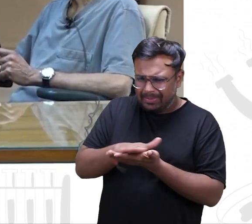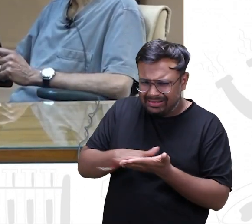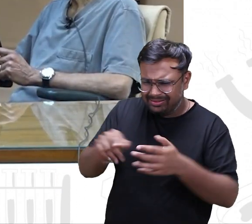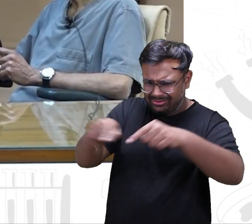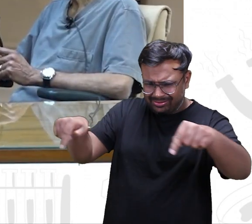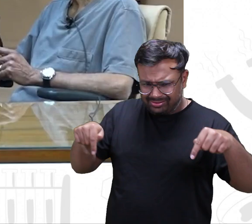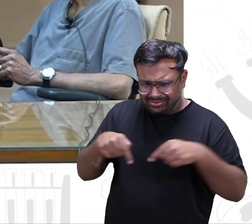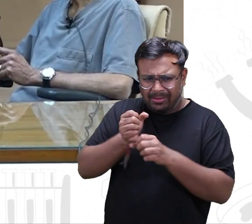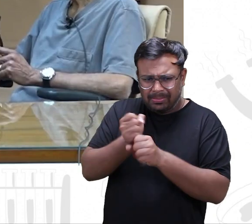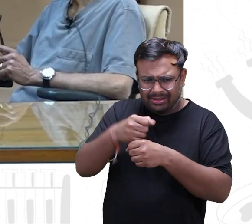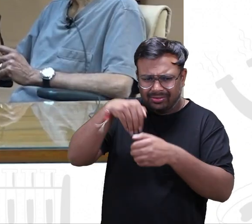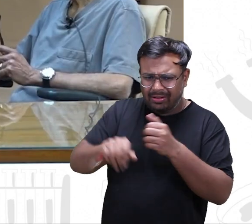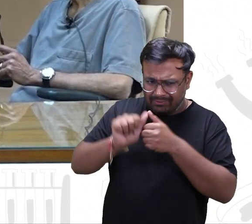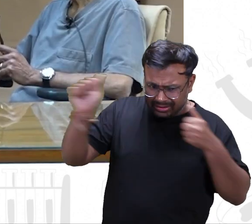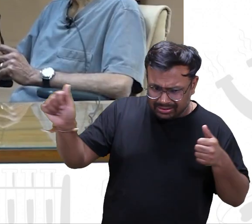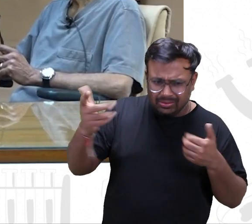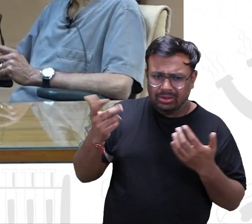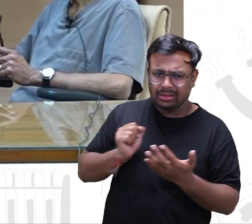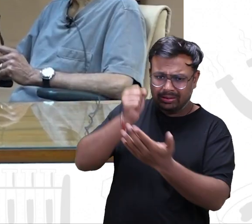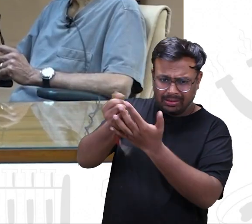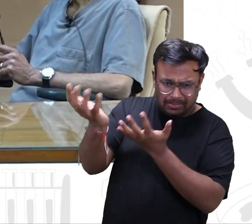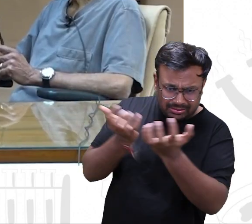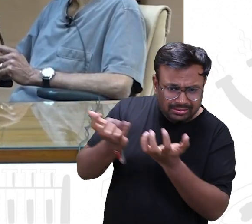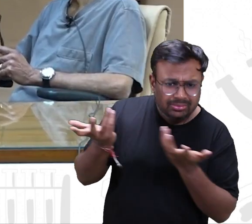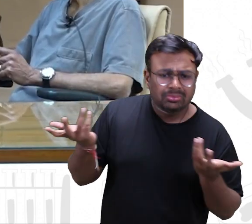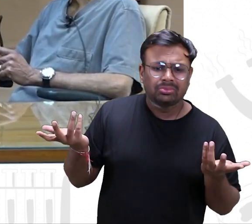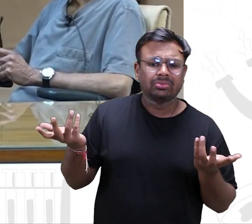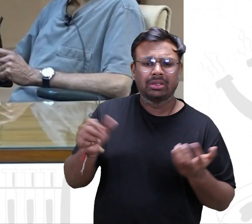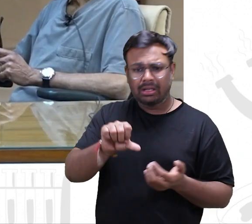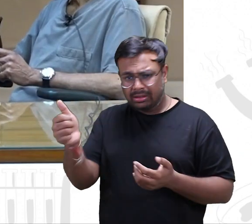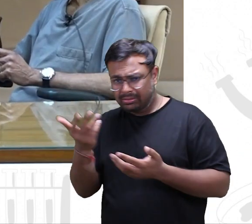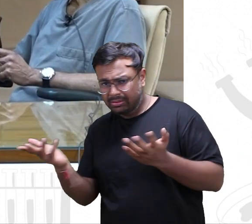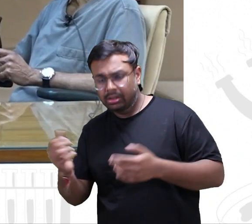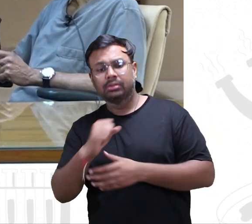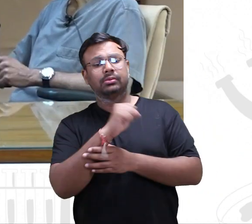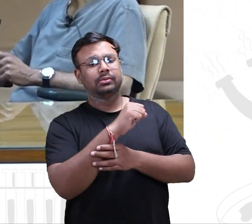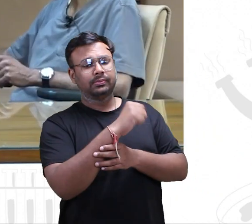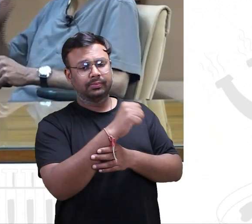basically, are we just this field trial away from this reaching the market, or there are other